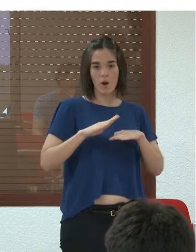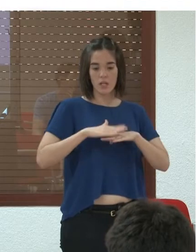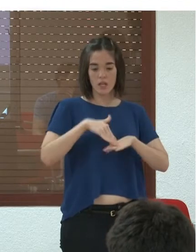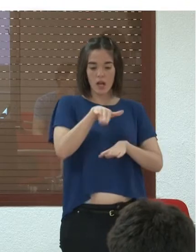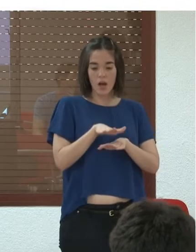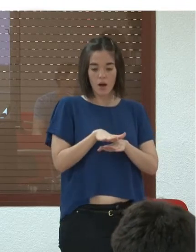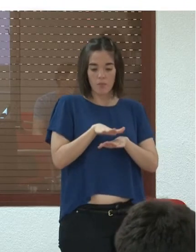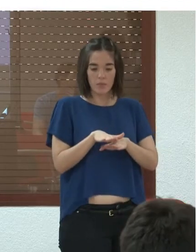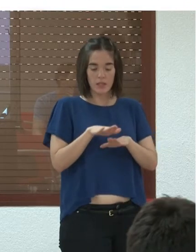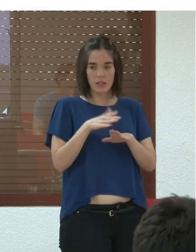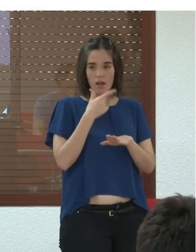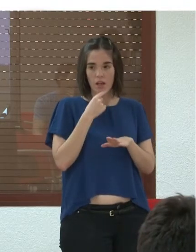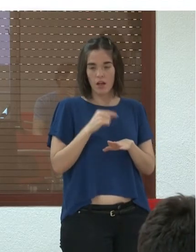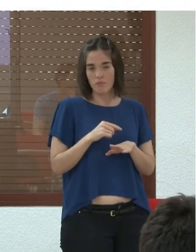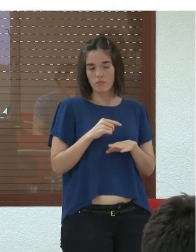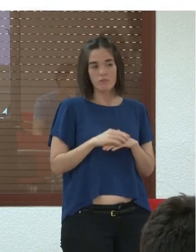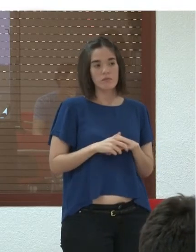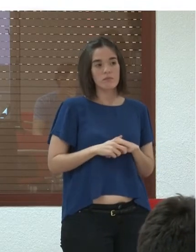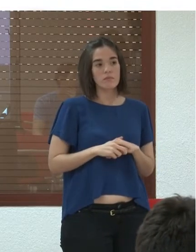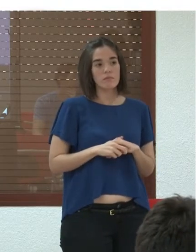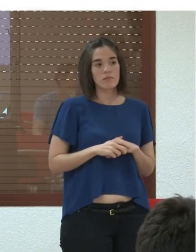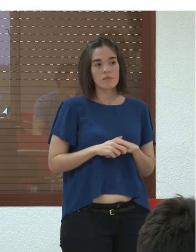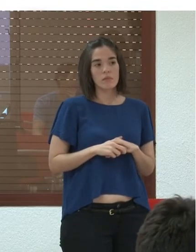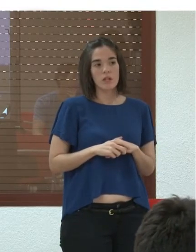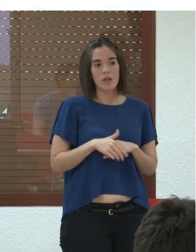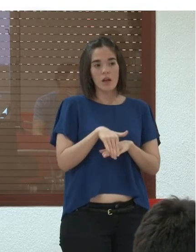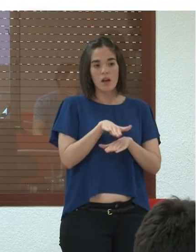The system that you have of this screen, this buffer,